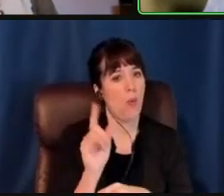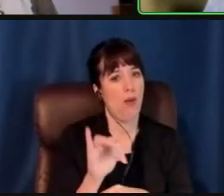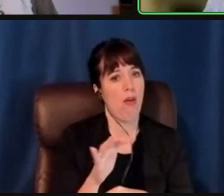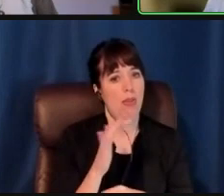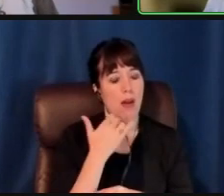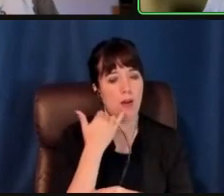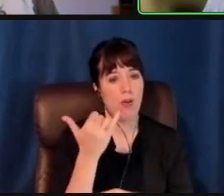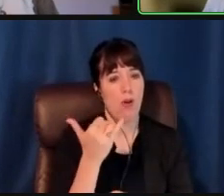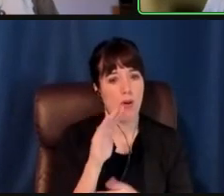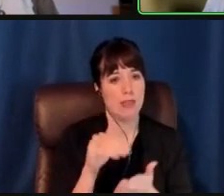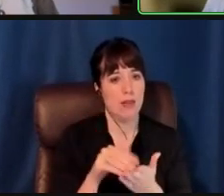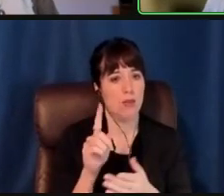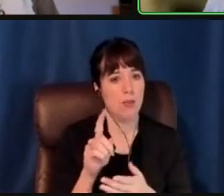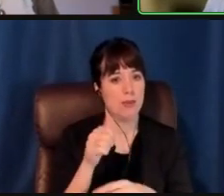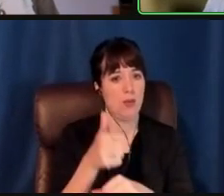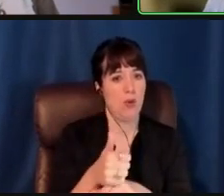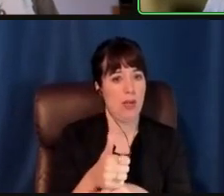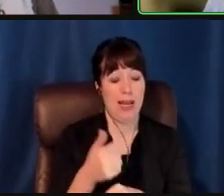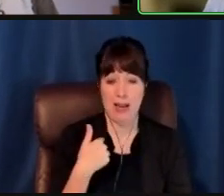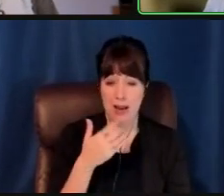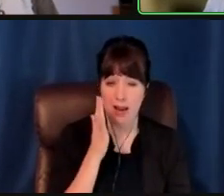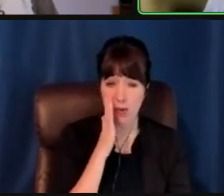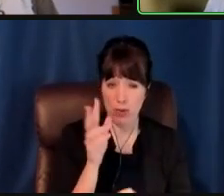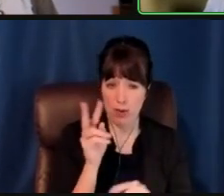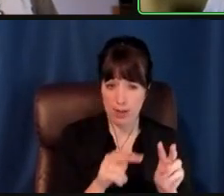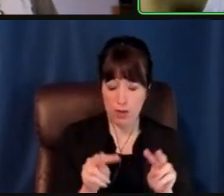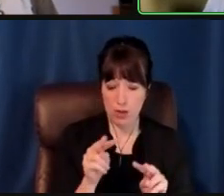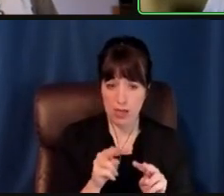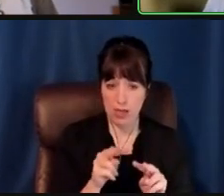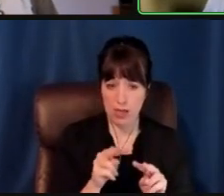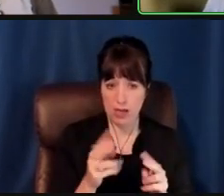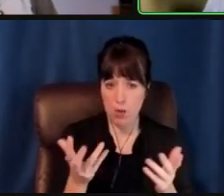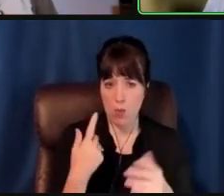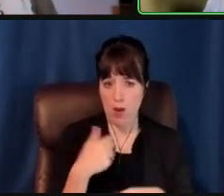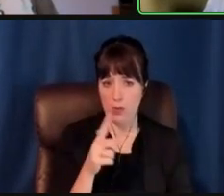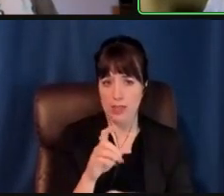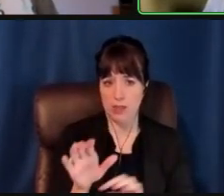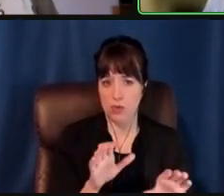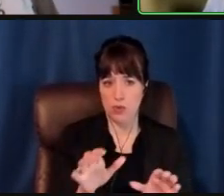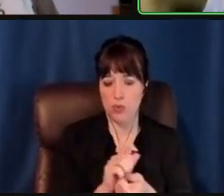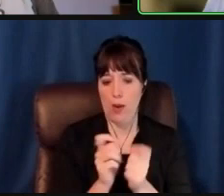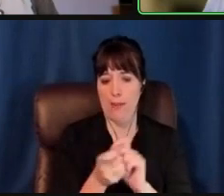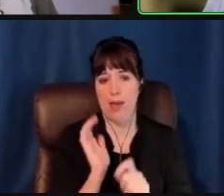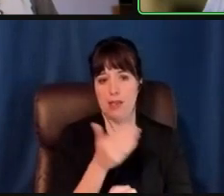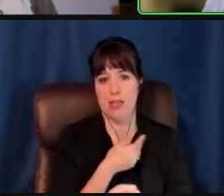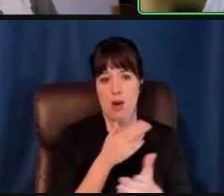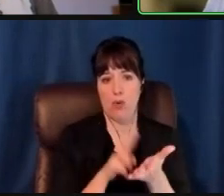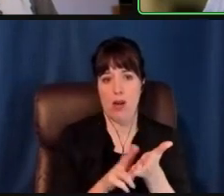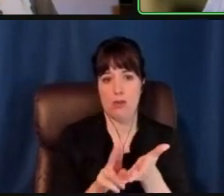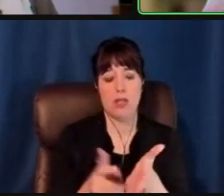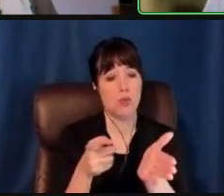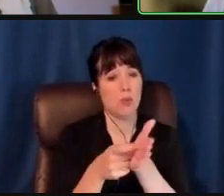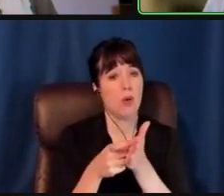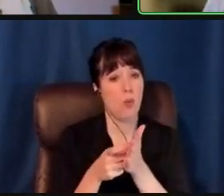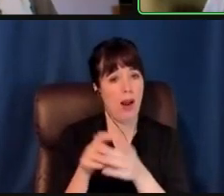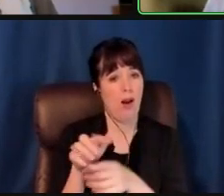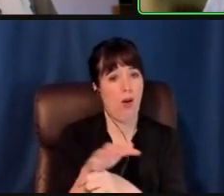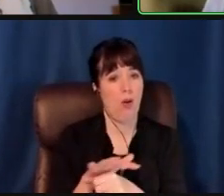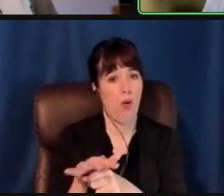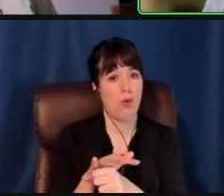needs to be located. And I'm going to be looking at what we need to do to amend our contract to require